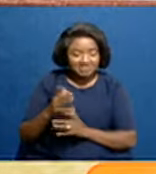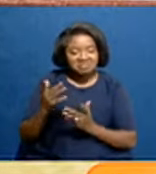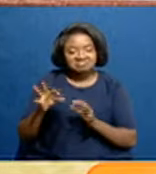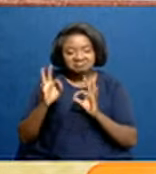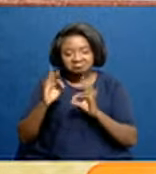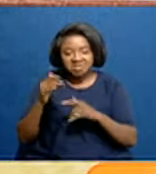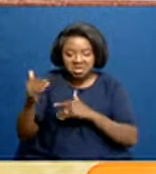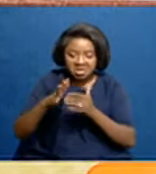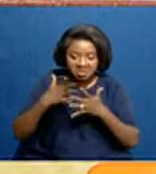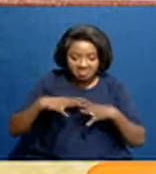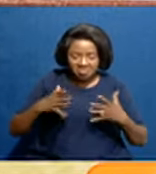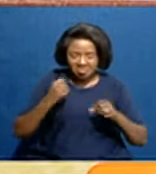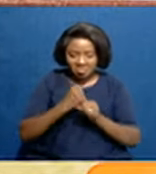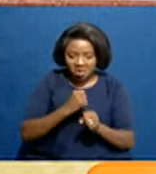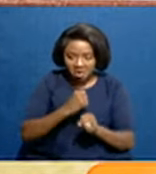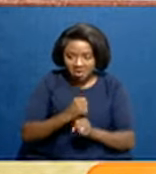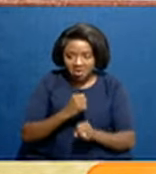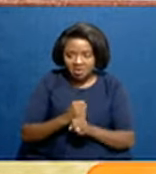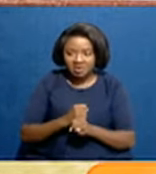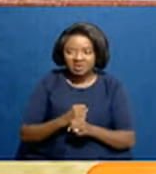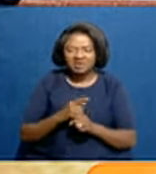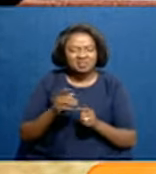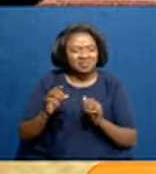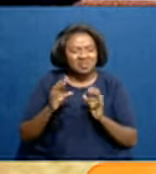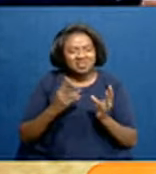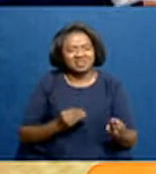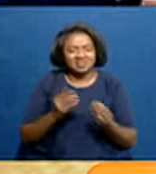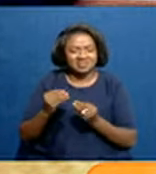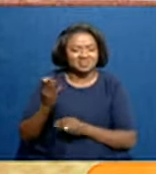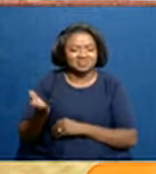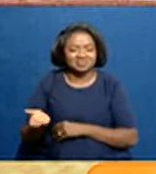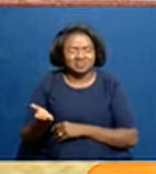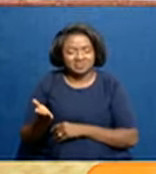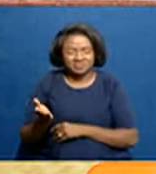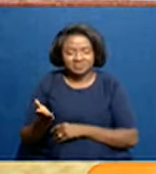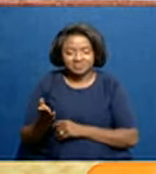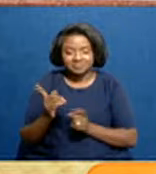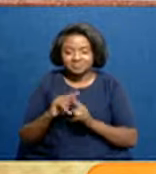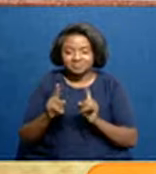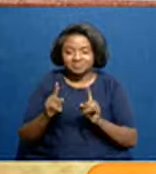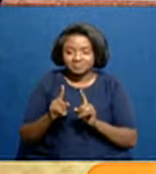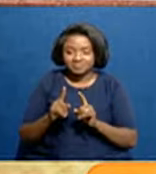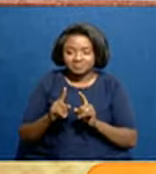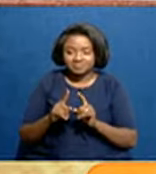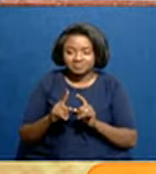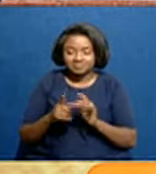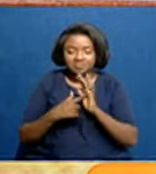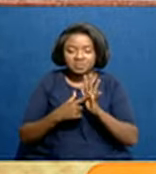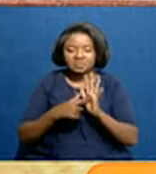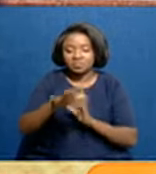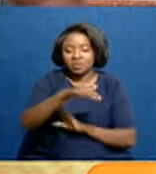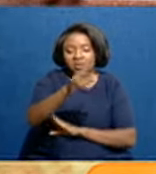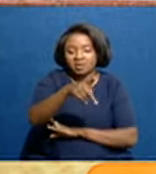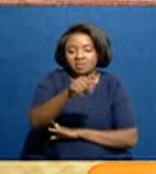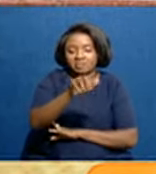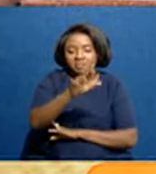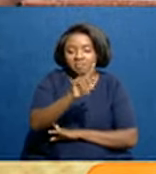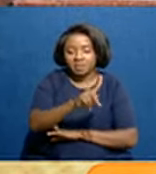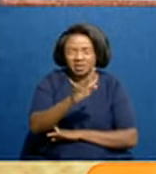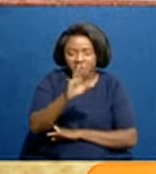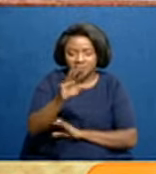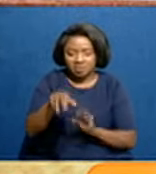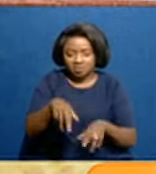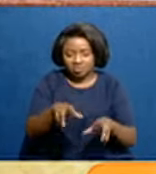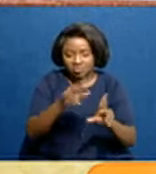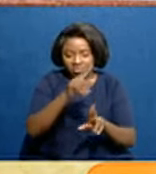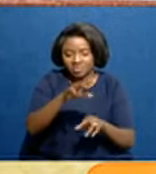closer to where people work, all right, Jeff? And look at Park Road, for example. Park Road was 7 acres.